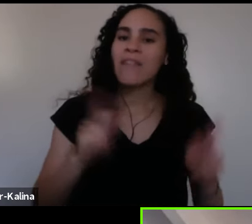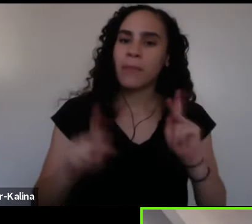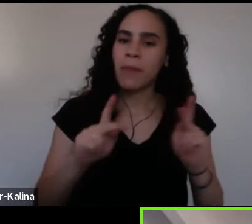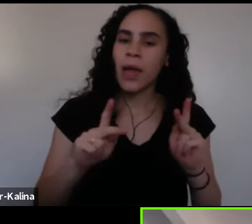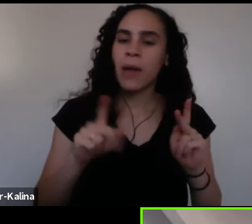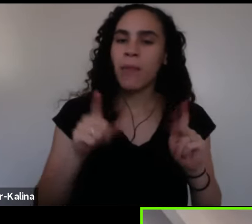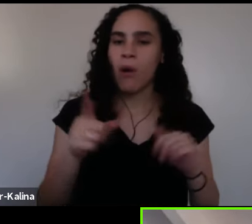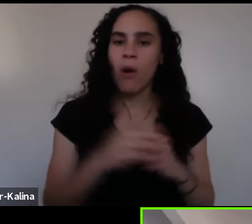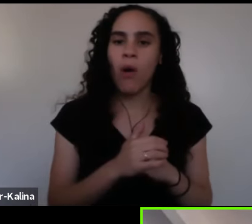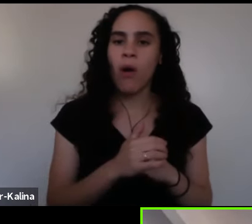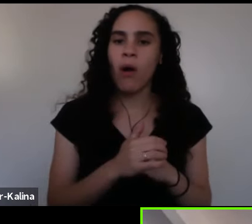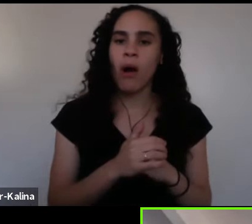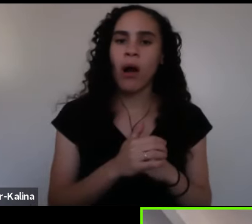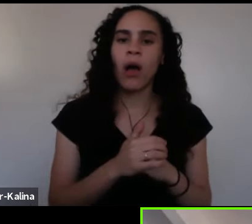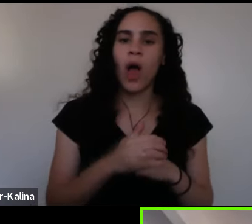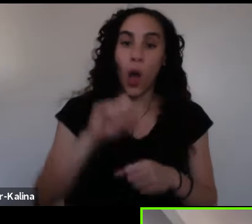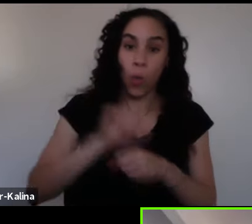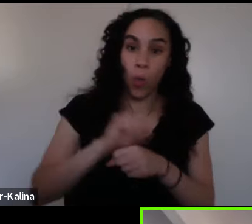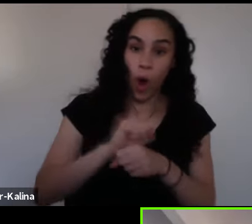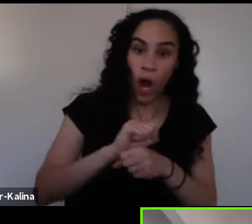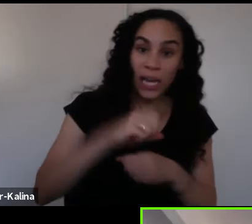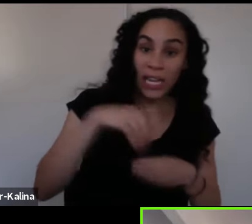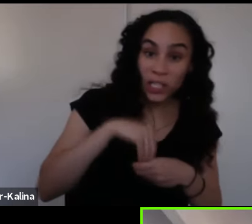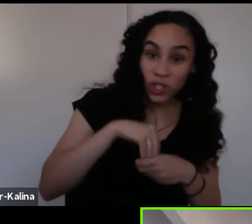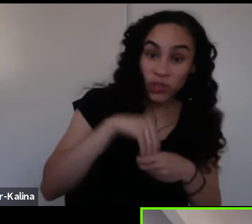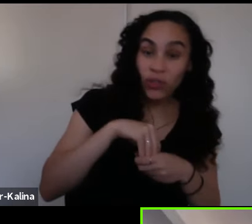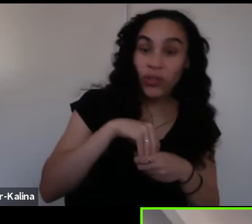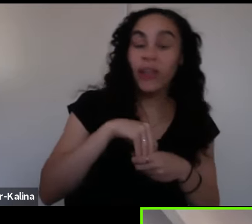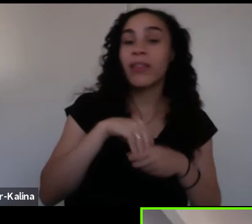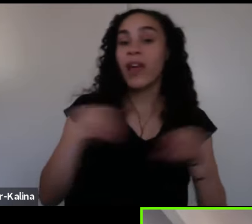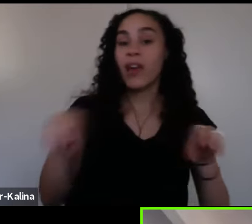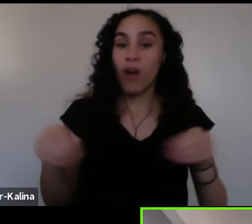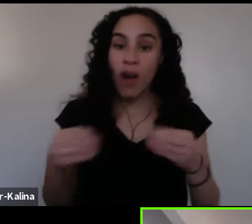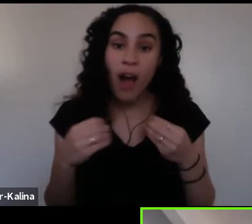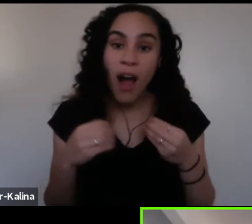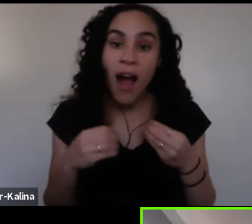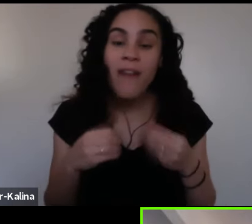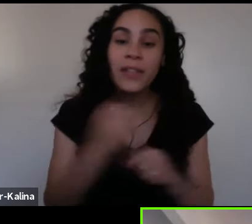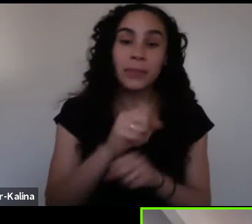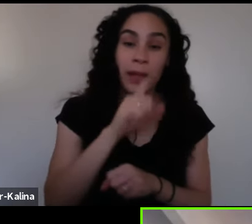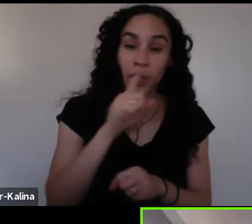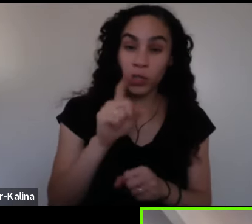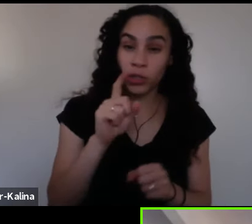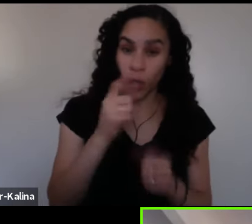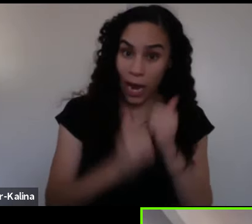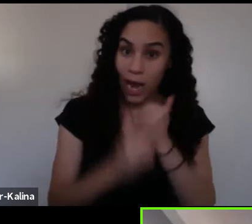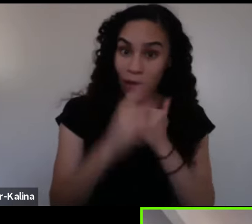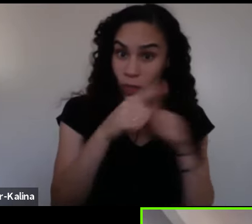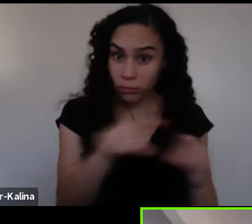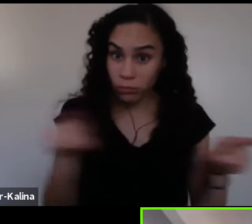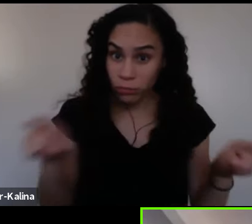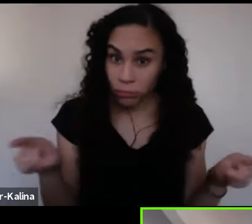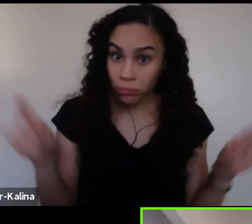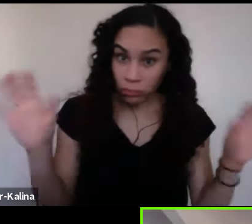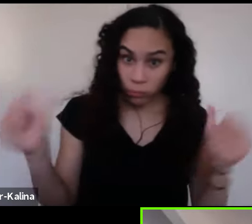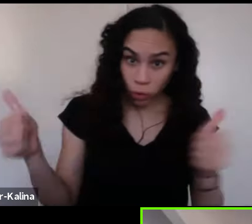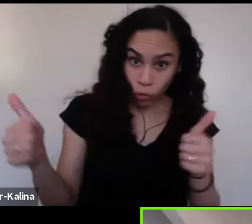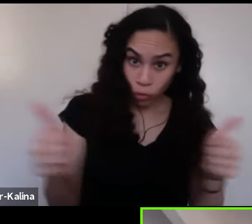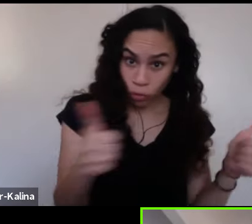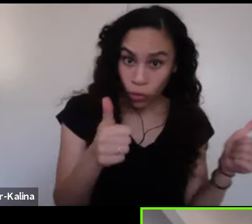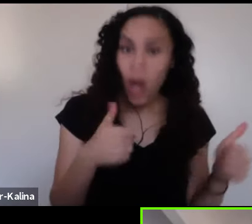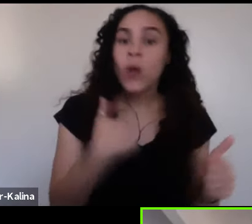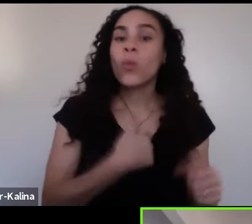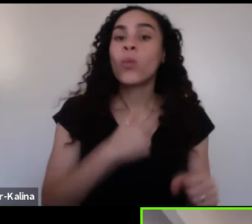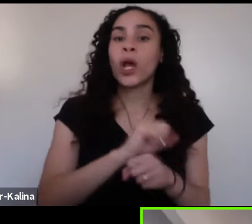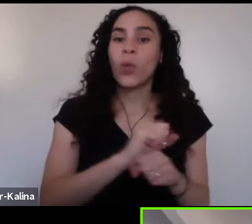on the ground, working internally in our offices, making sure that people there are good. We work collaboratively with